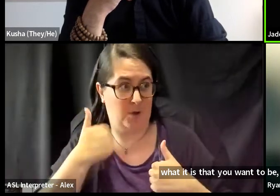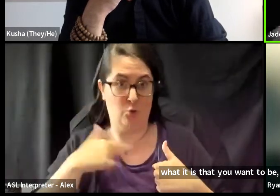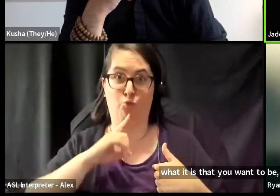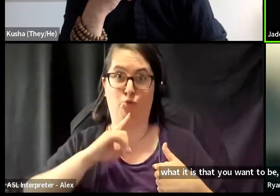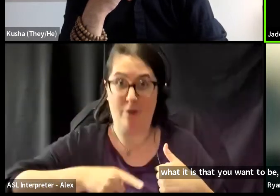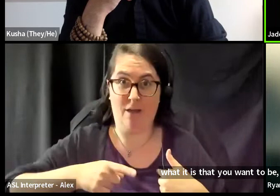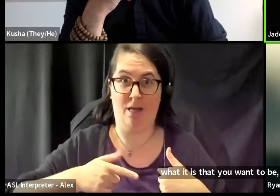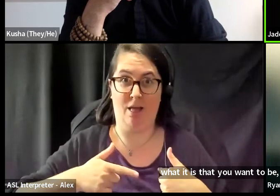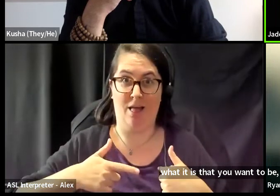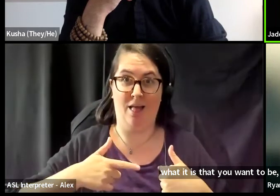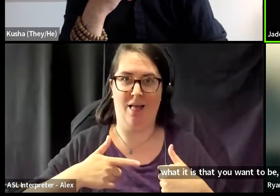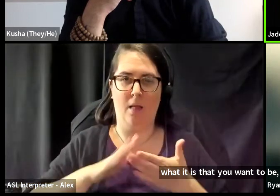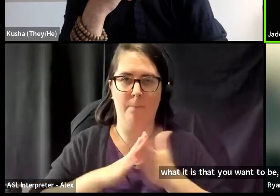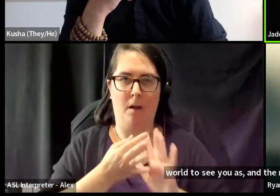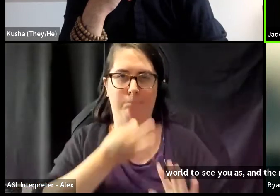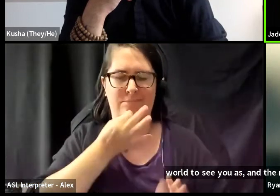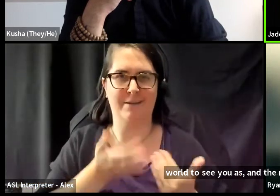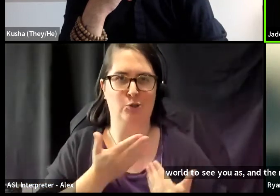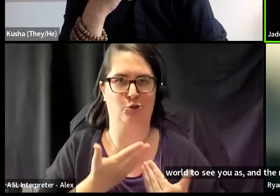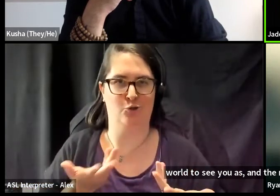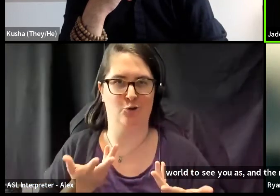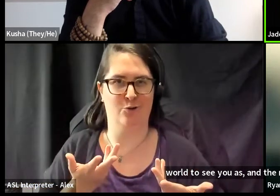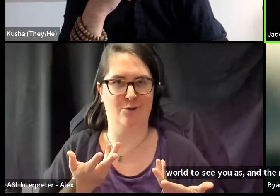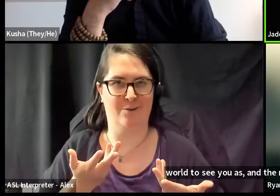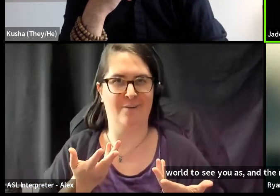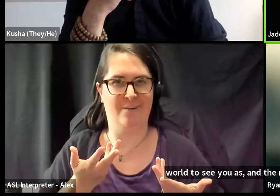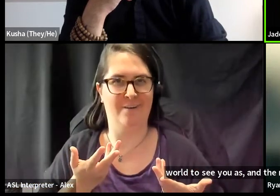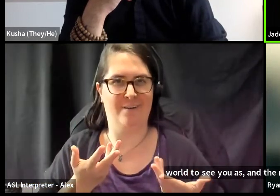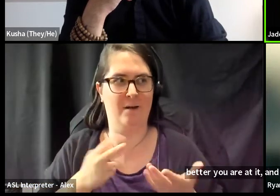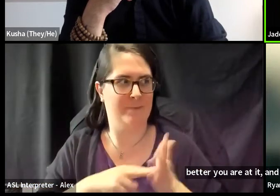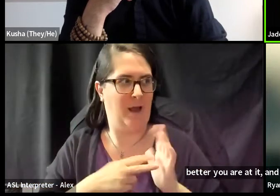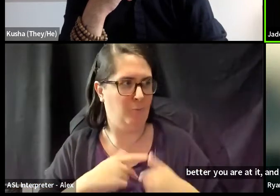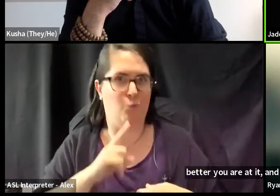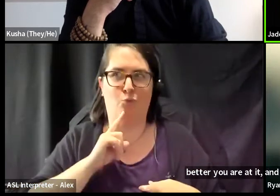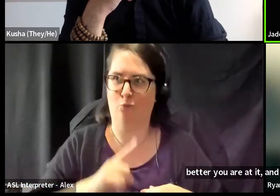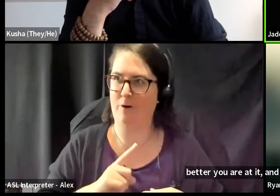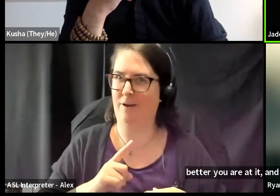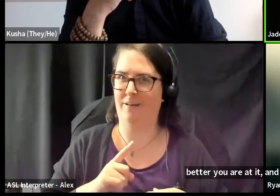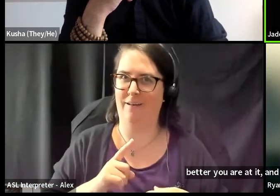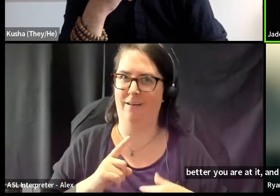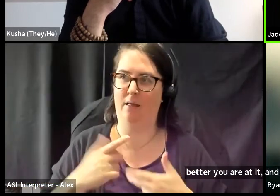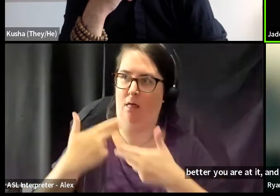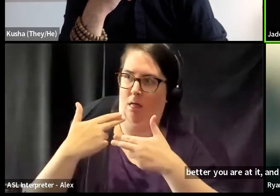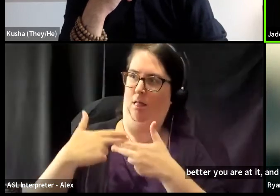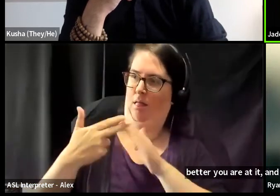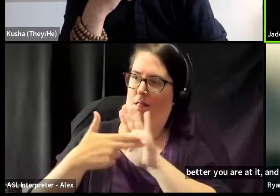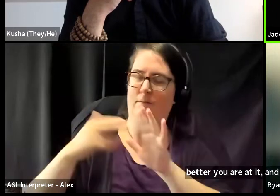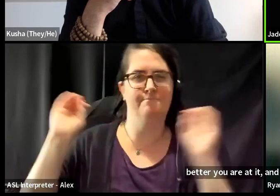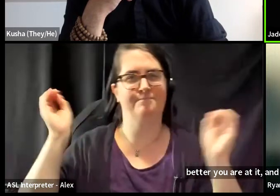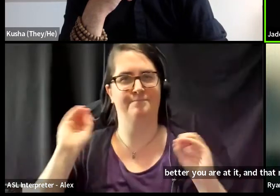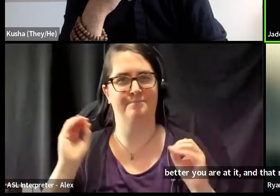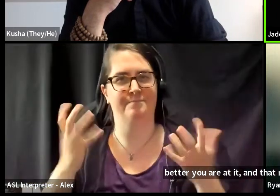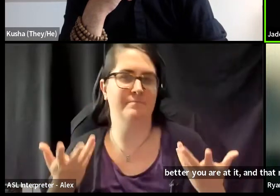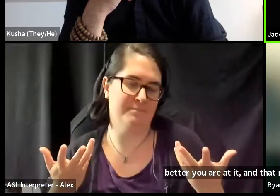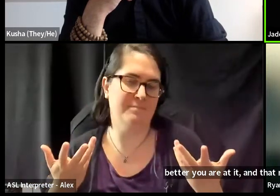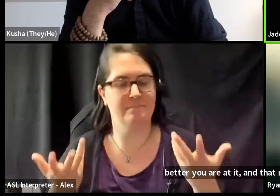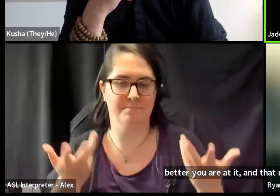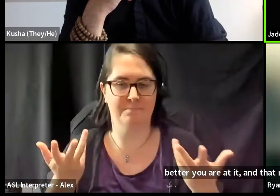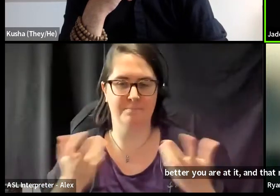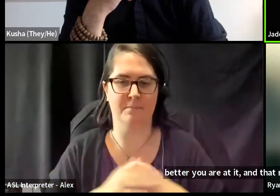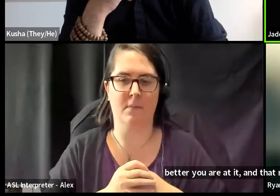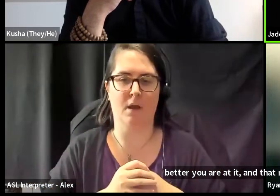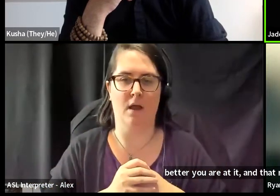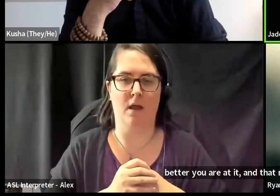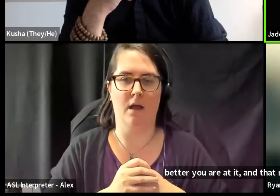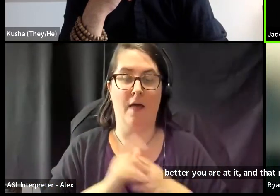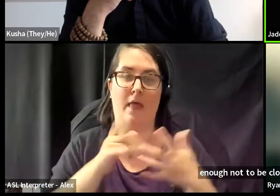you are at it. And that means that you're real enough not to be clocked. So then, that